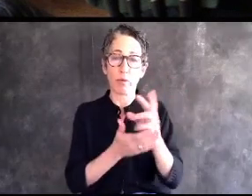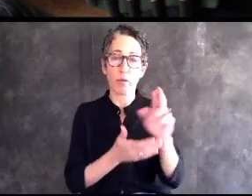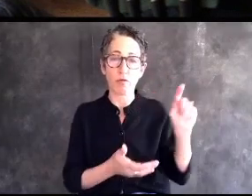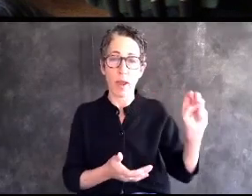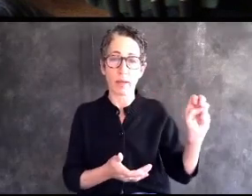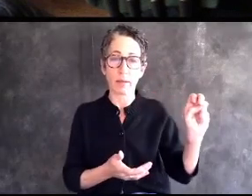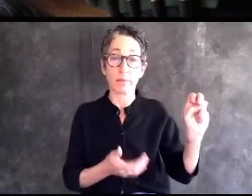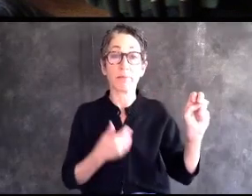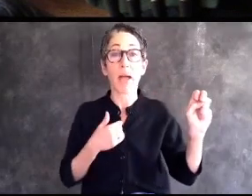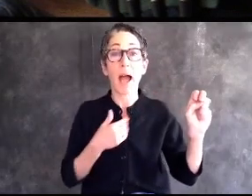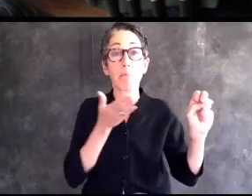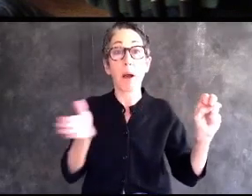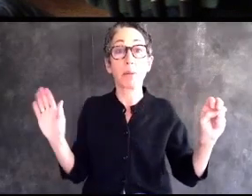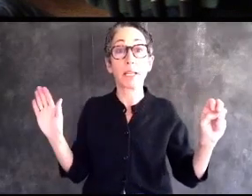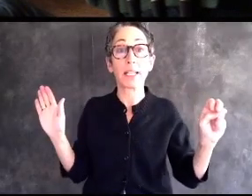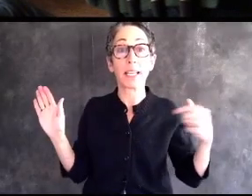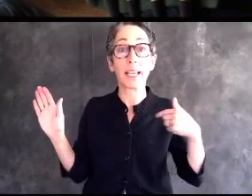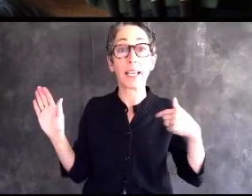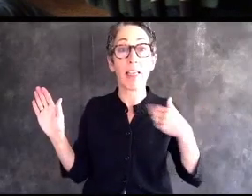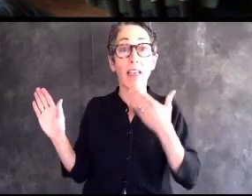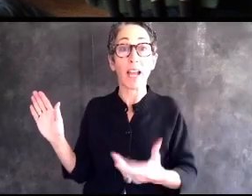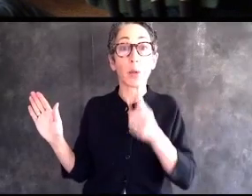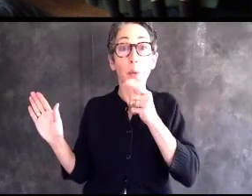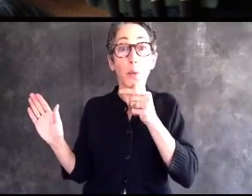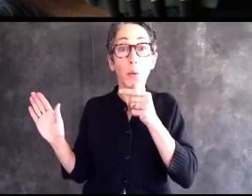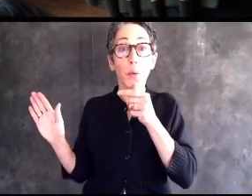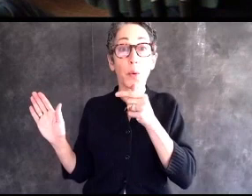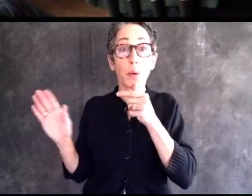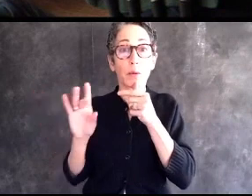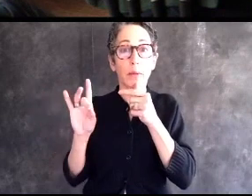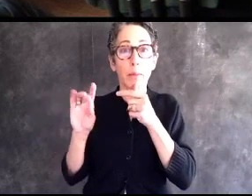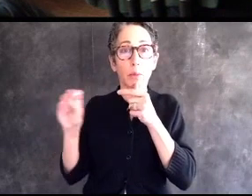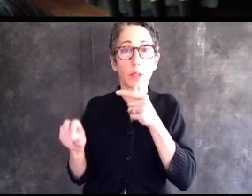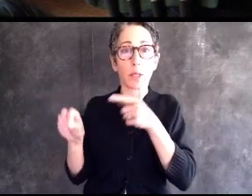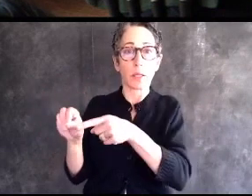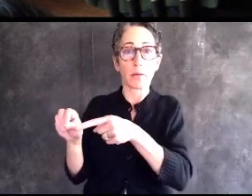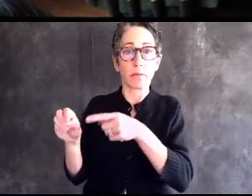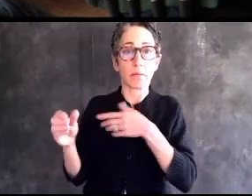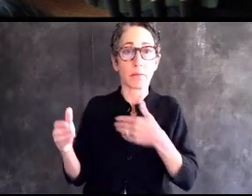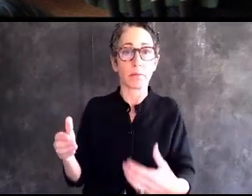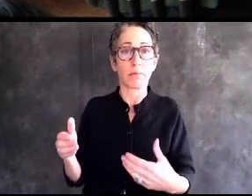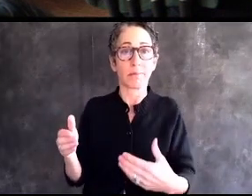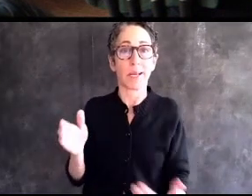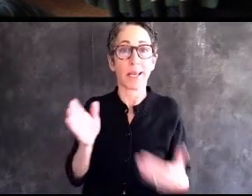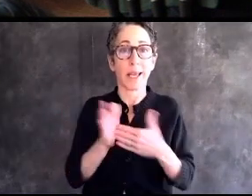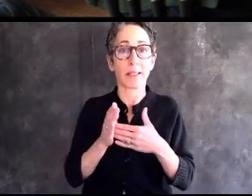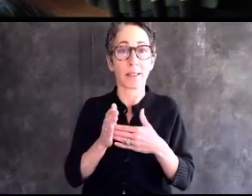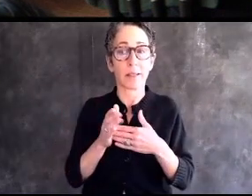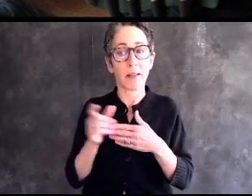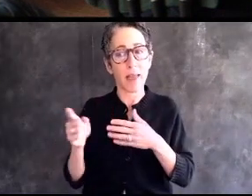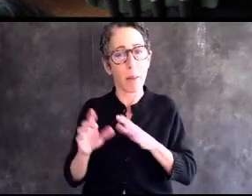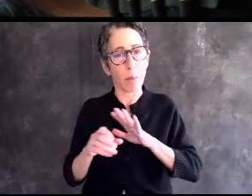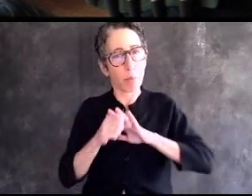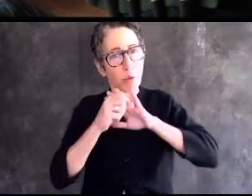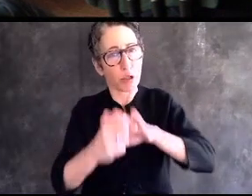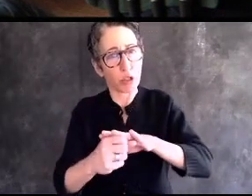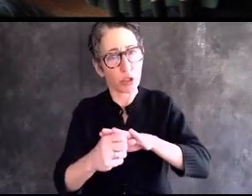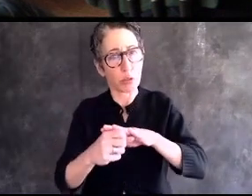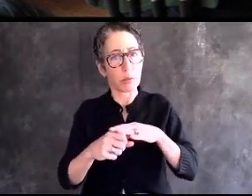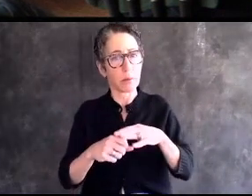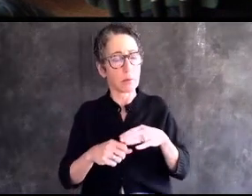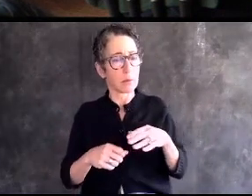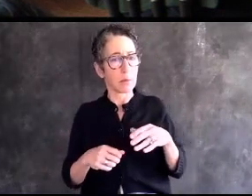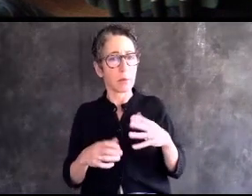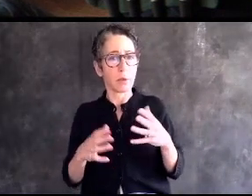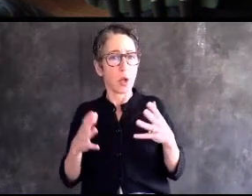people who kept us honest, the people who push the Pareto front, who say you can be even more privacy